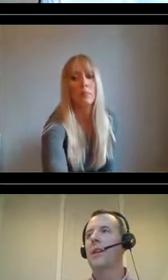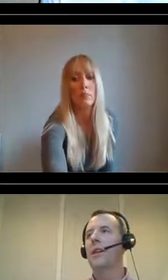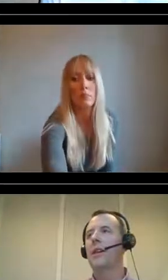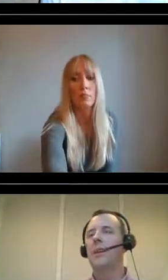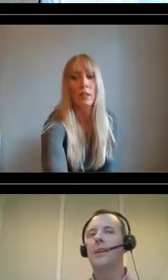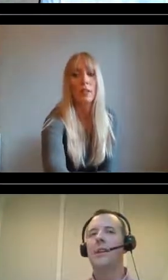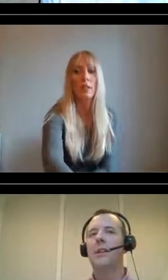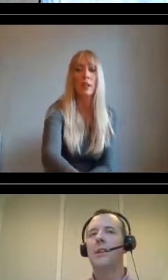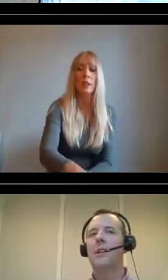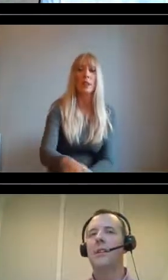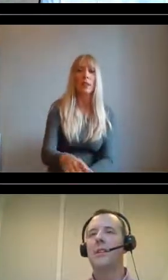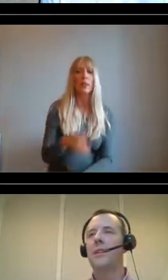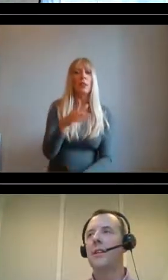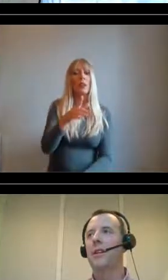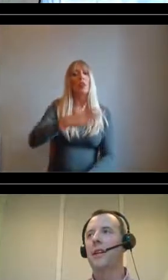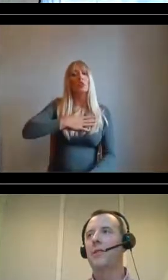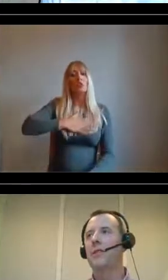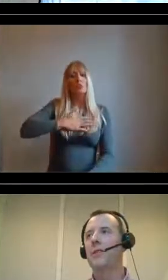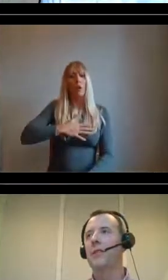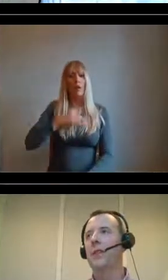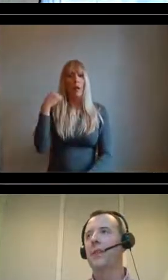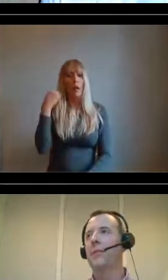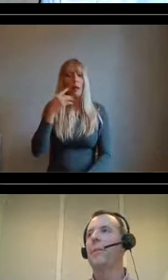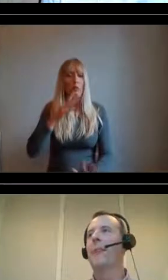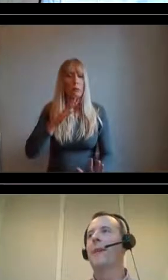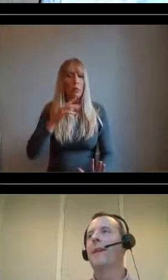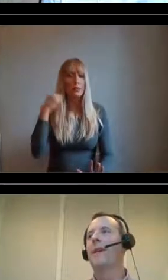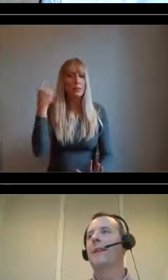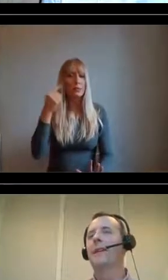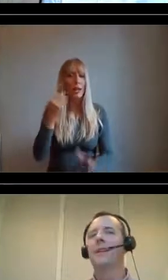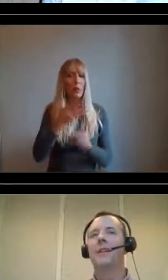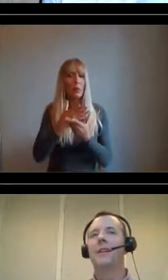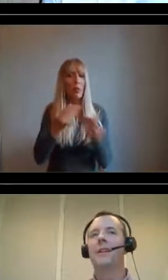have. Yes, I have too, Sarah.